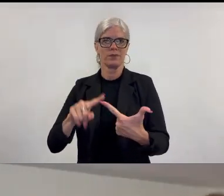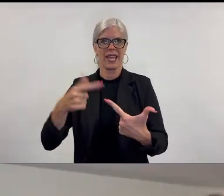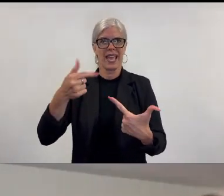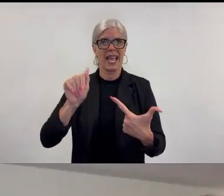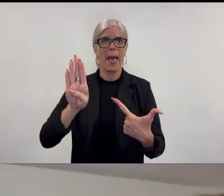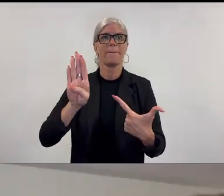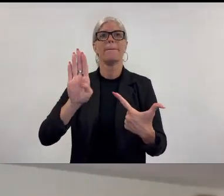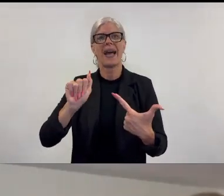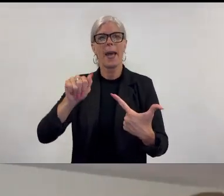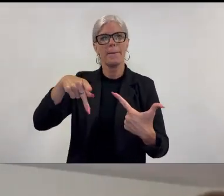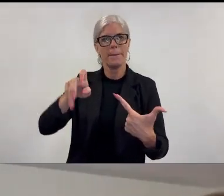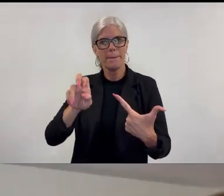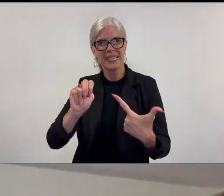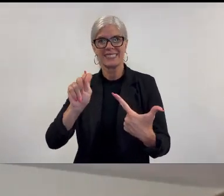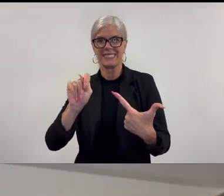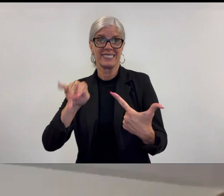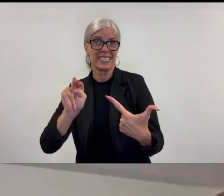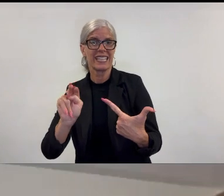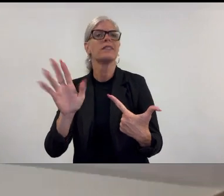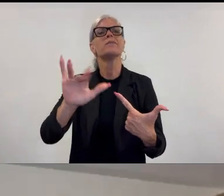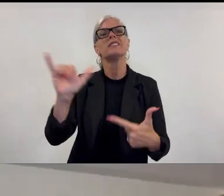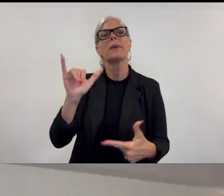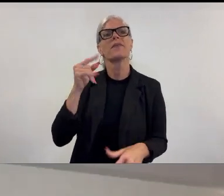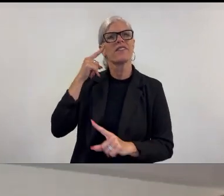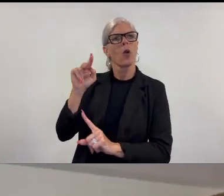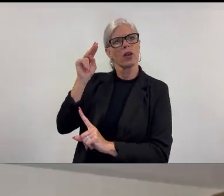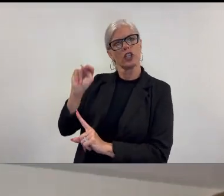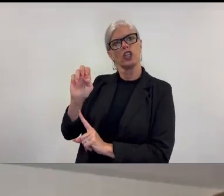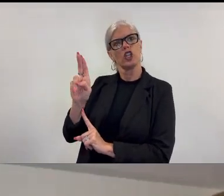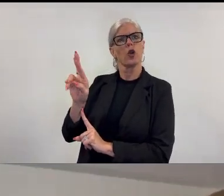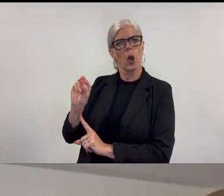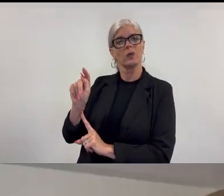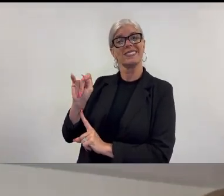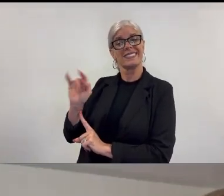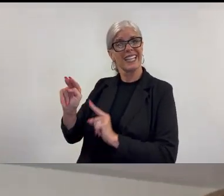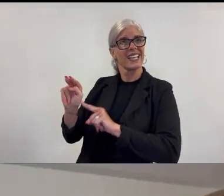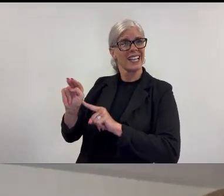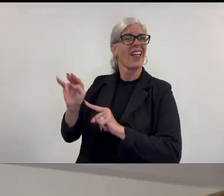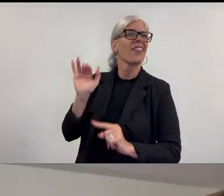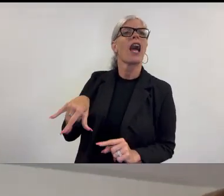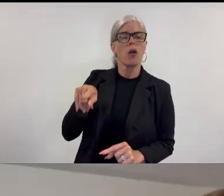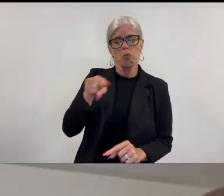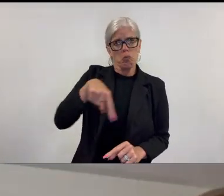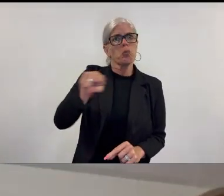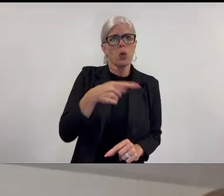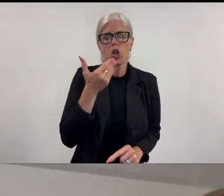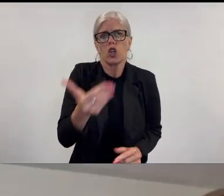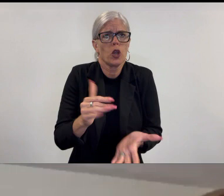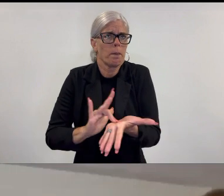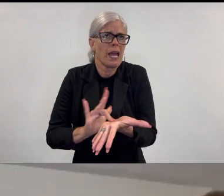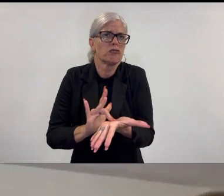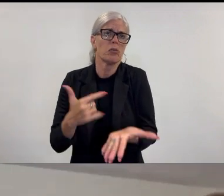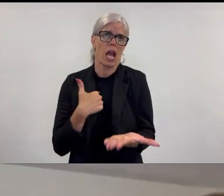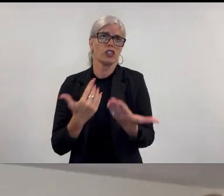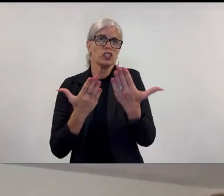the Neurontin. Those are good, strong neuromodulators. I do recommend that you maximize